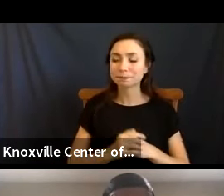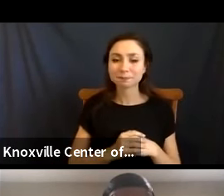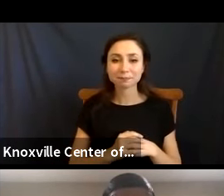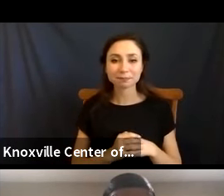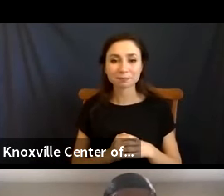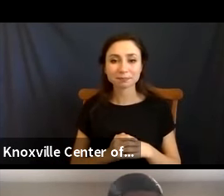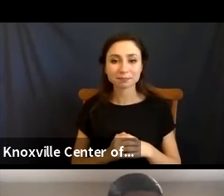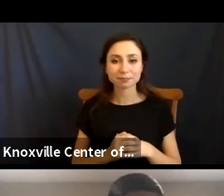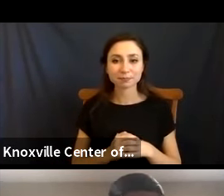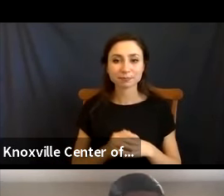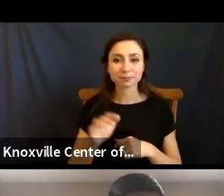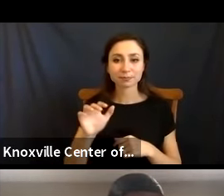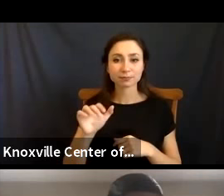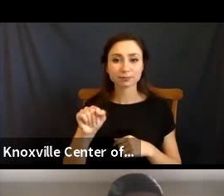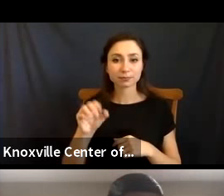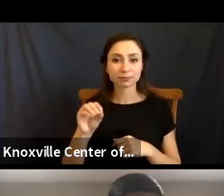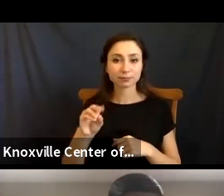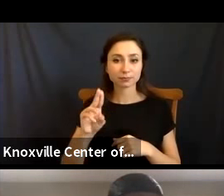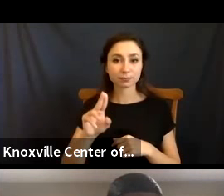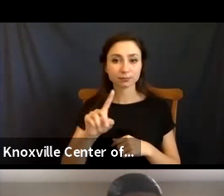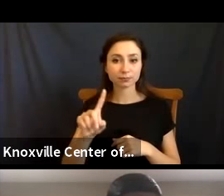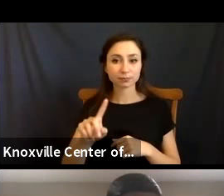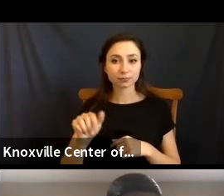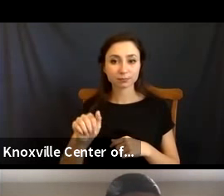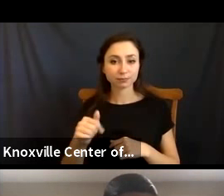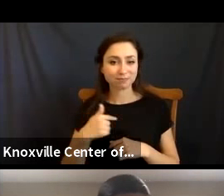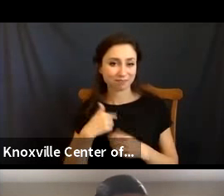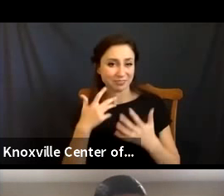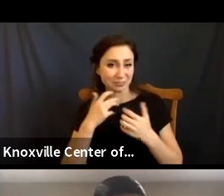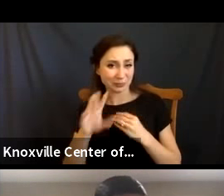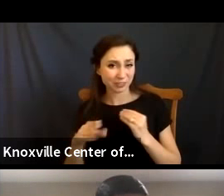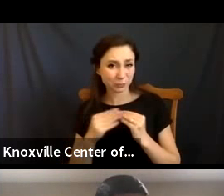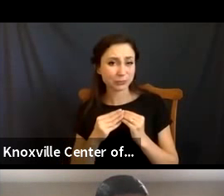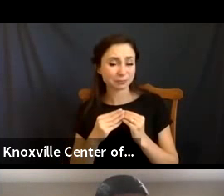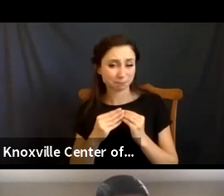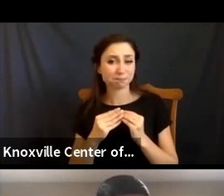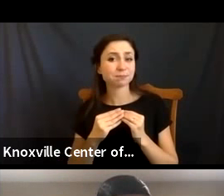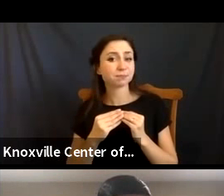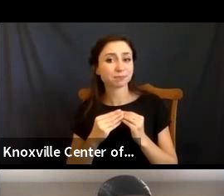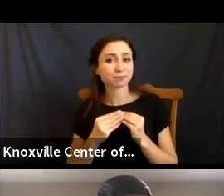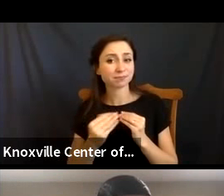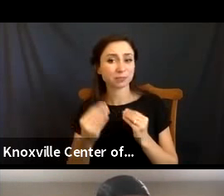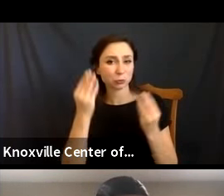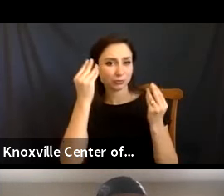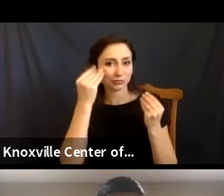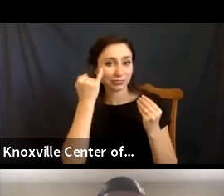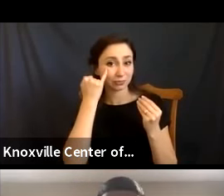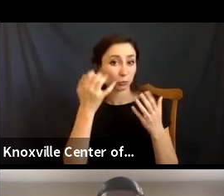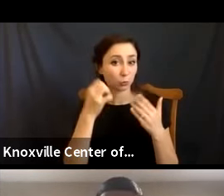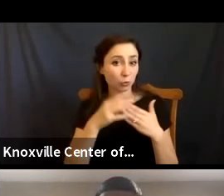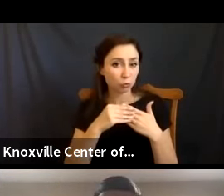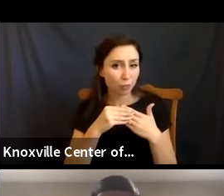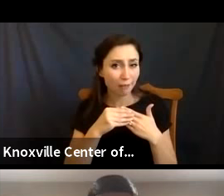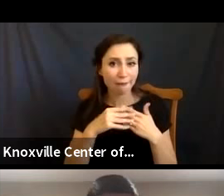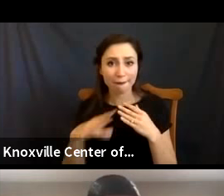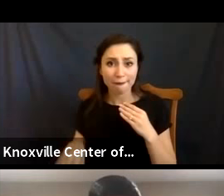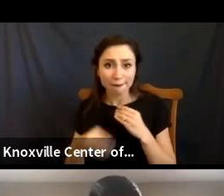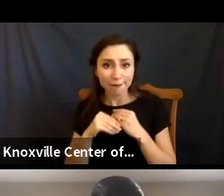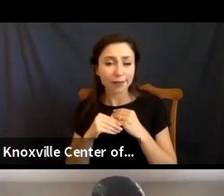Can I just add, maybe the only other thing to consider adding into that, whether we would relax or add additional